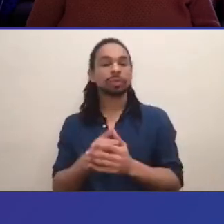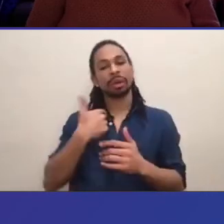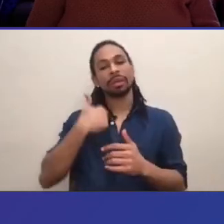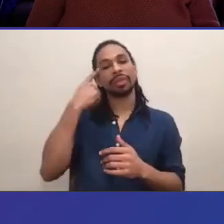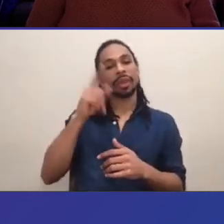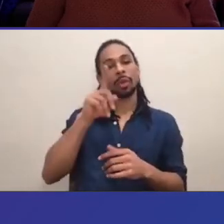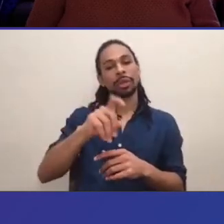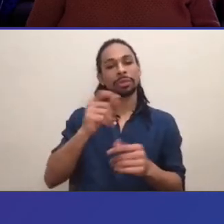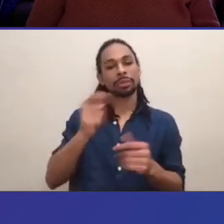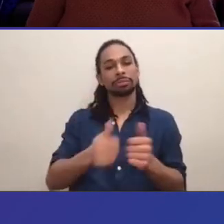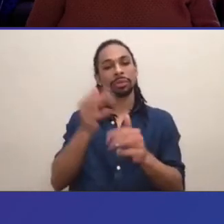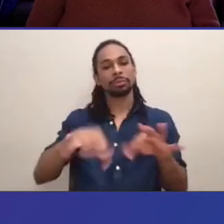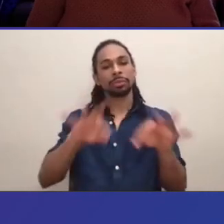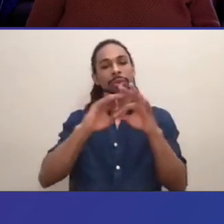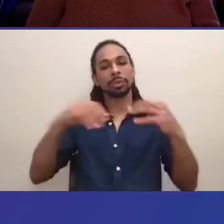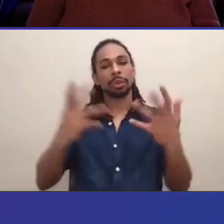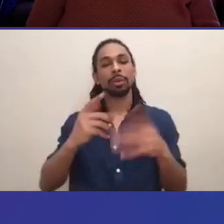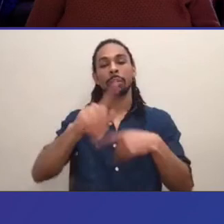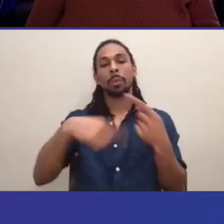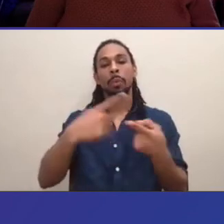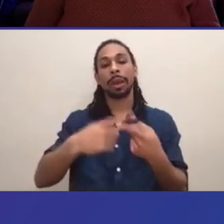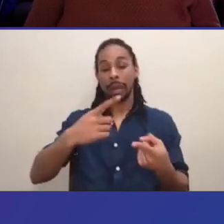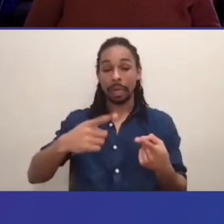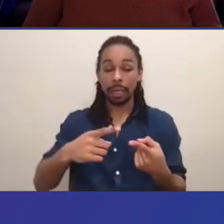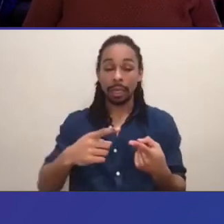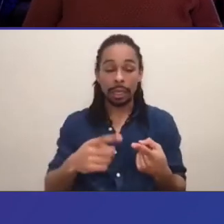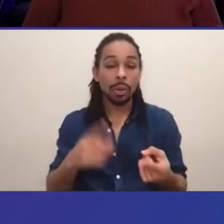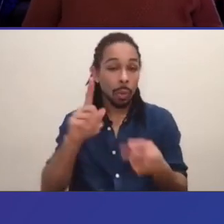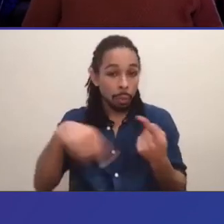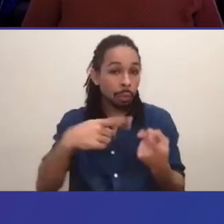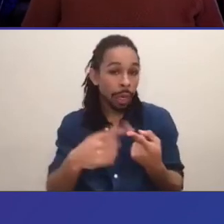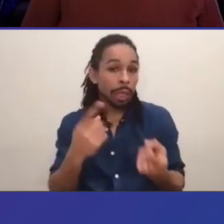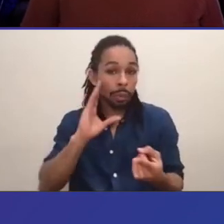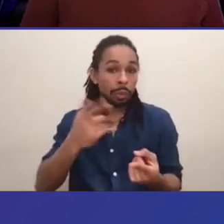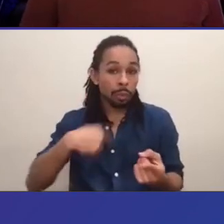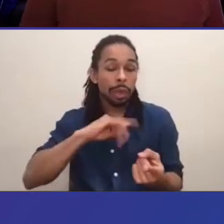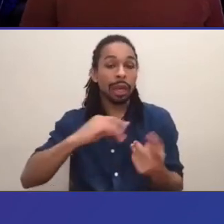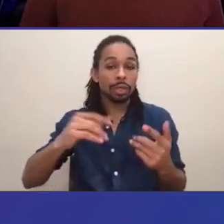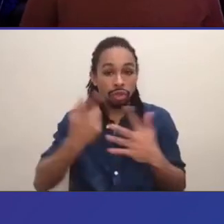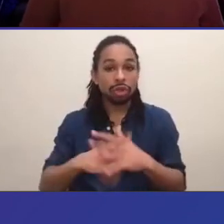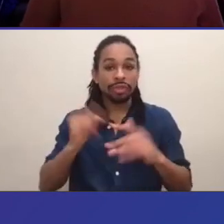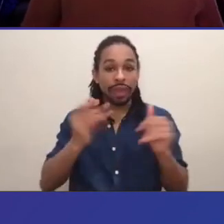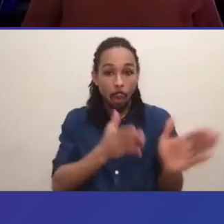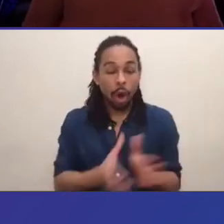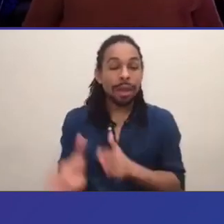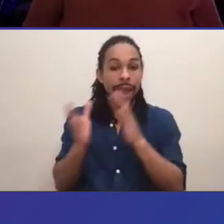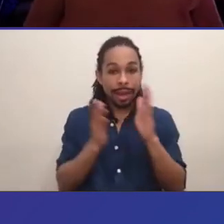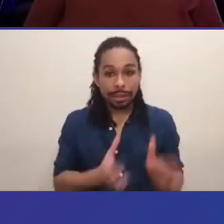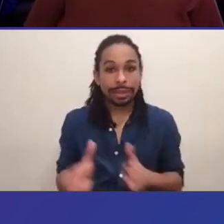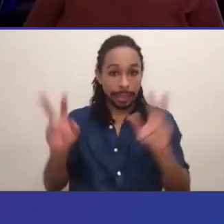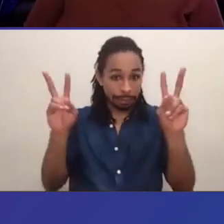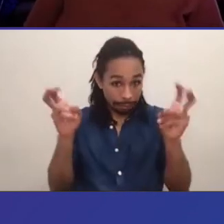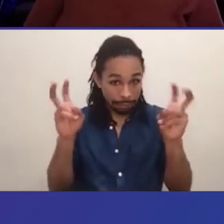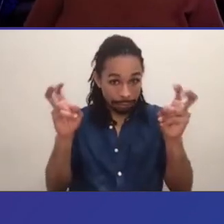becomes, when are we going to start the organizing, in a sense, in